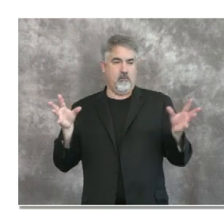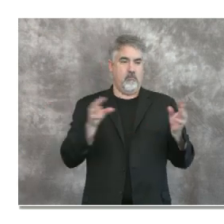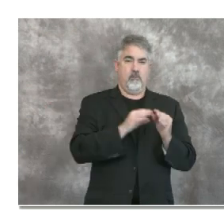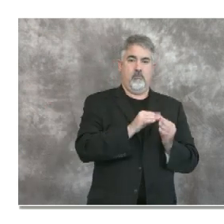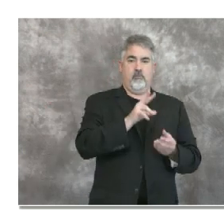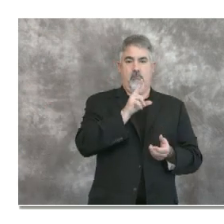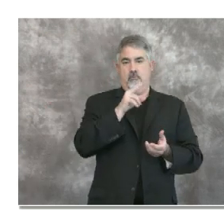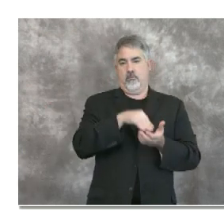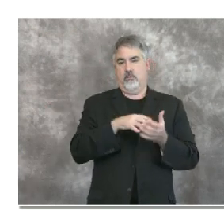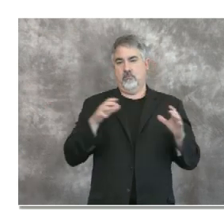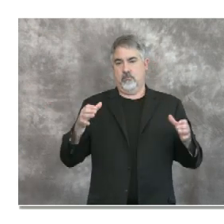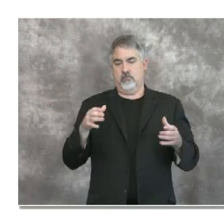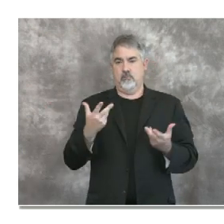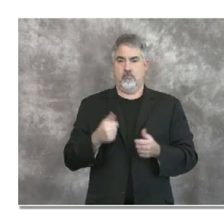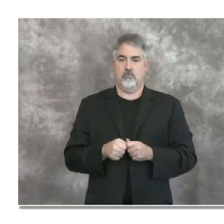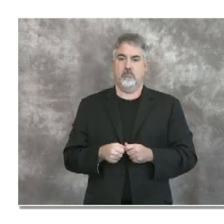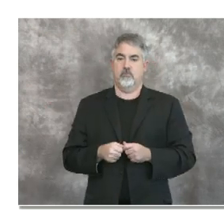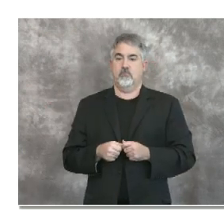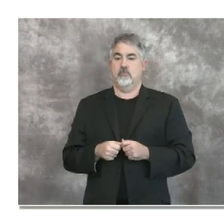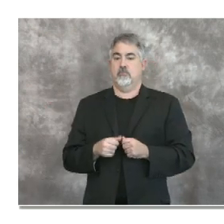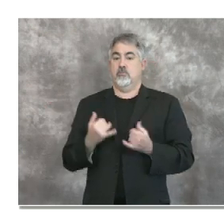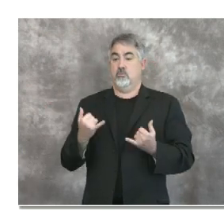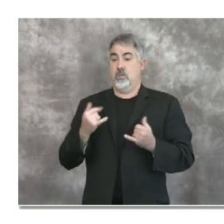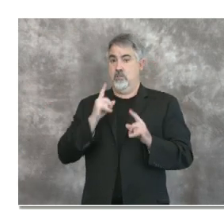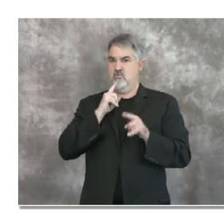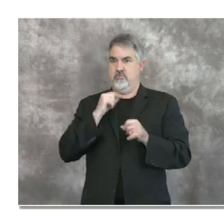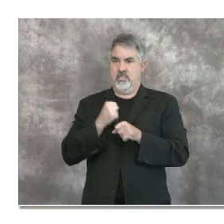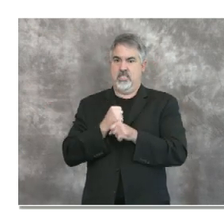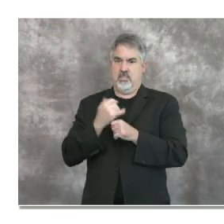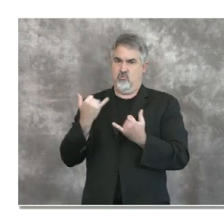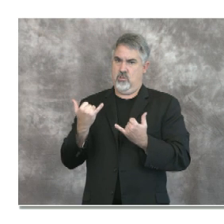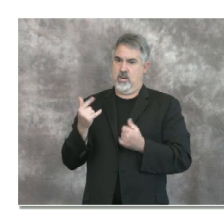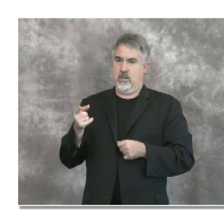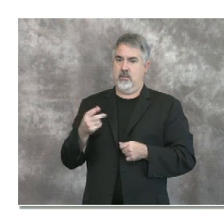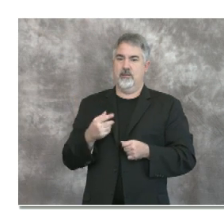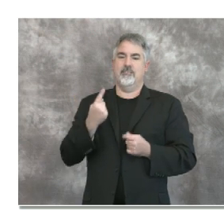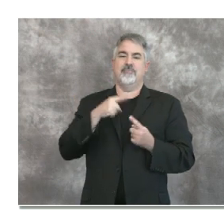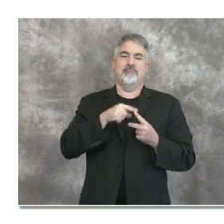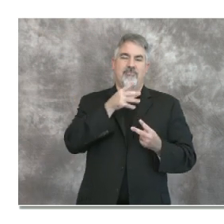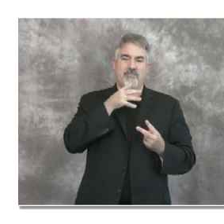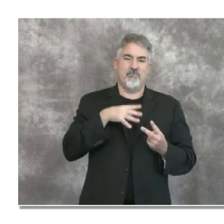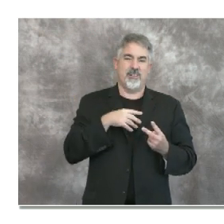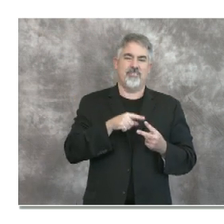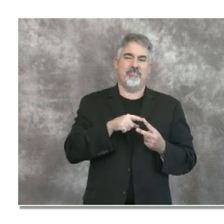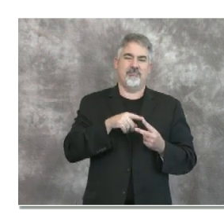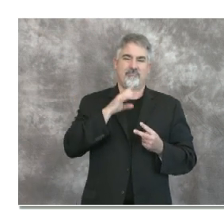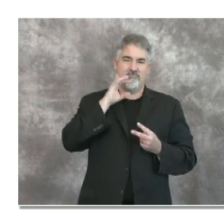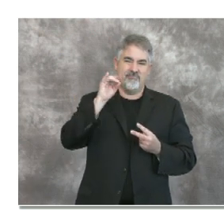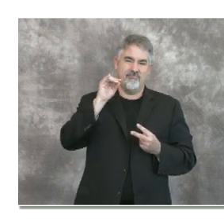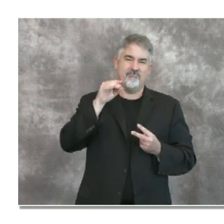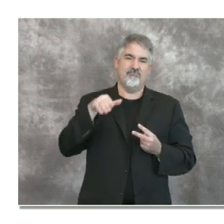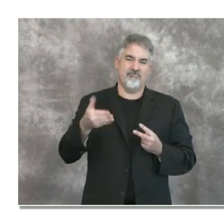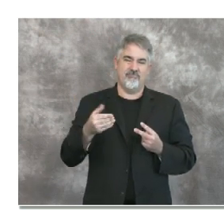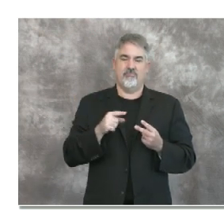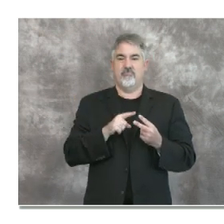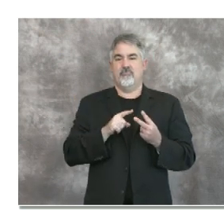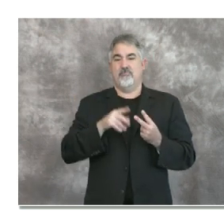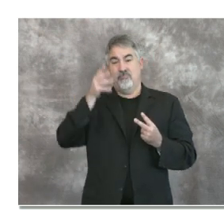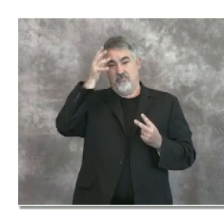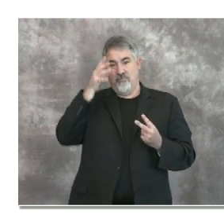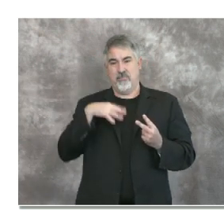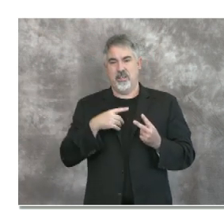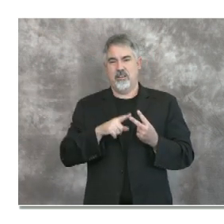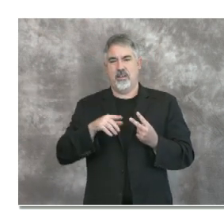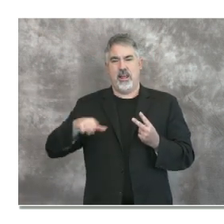2 additional deaths that we are reporting today, one is a female in her mid-80s and one is a male in his late